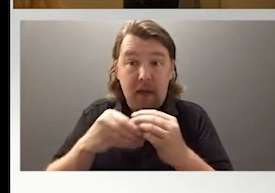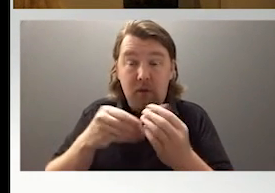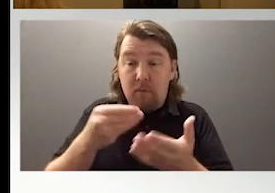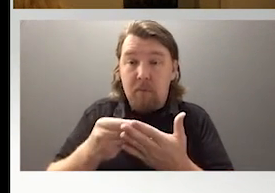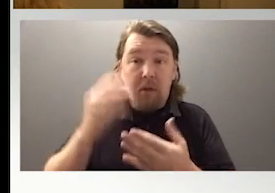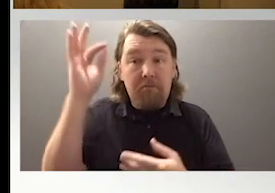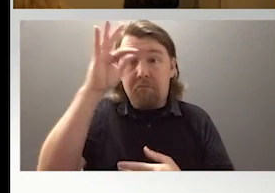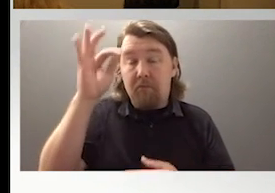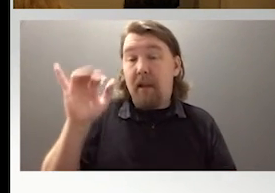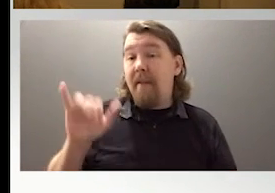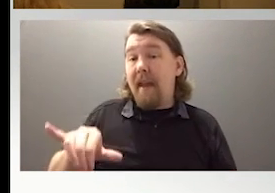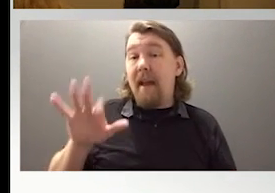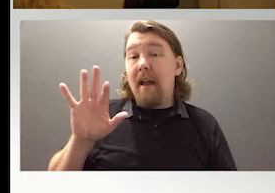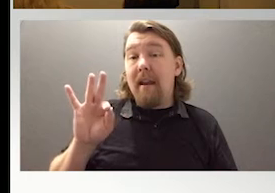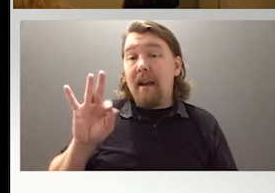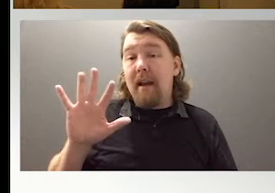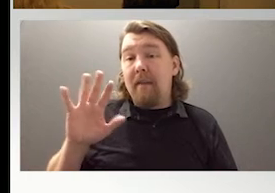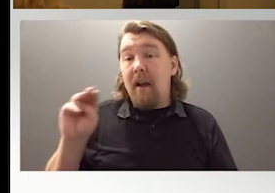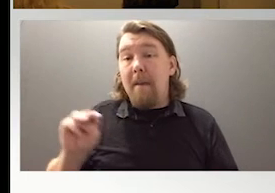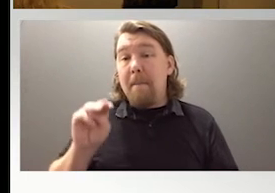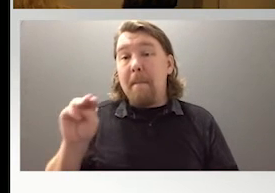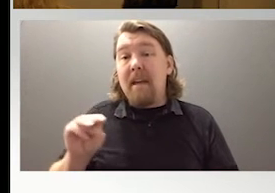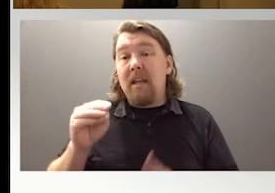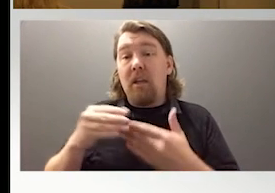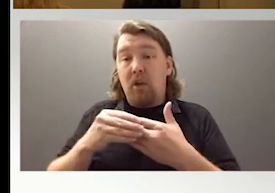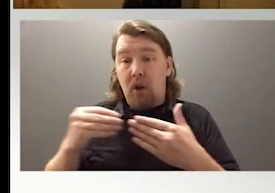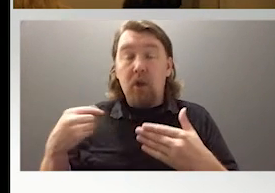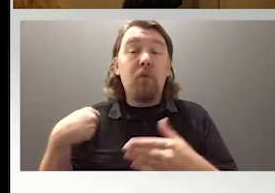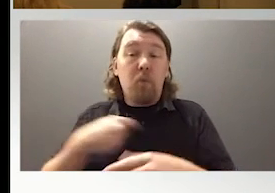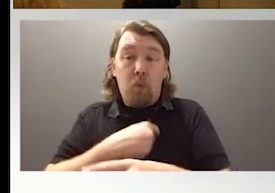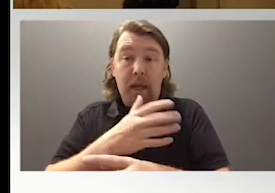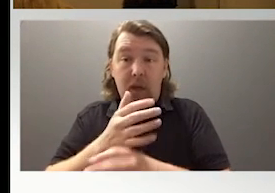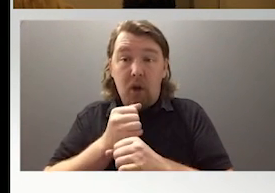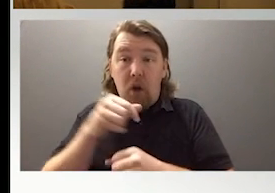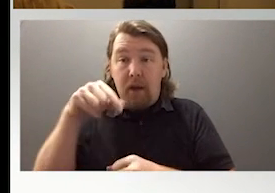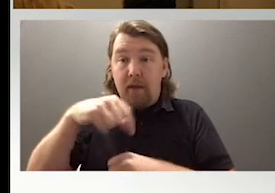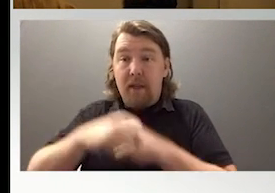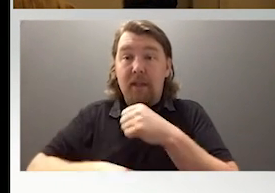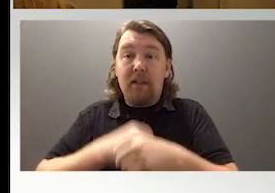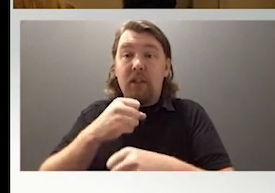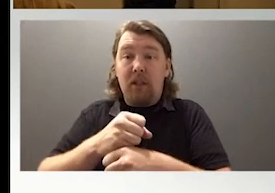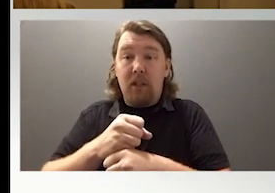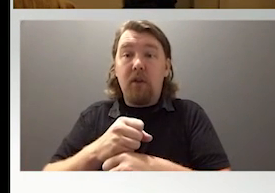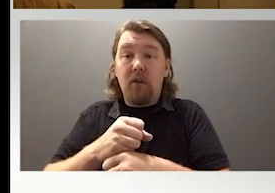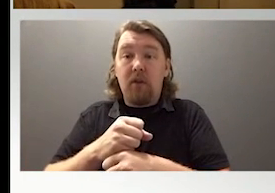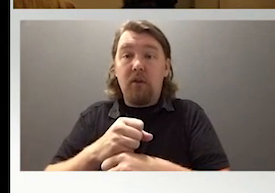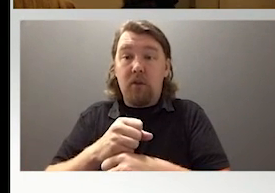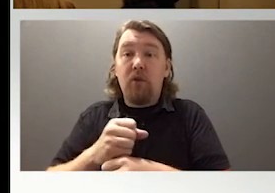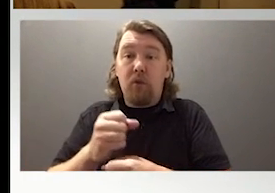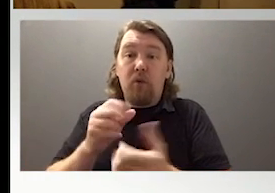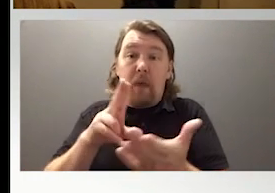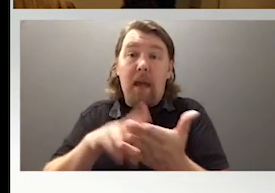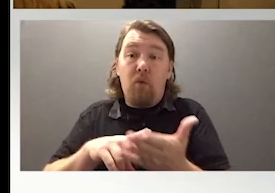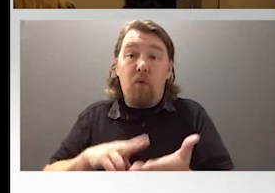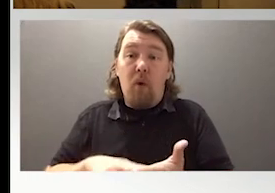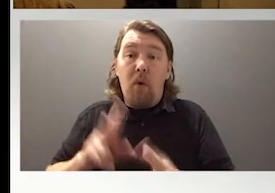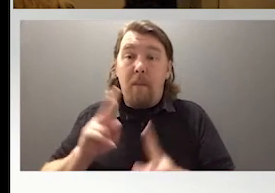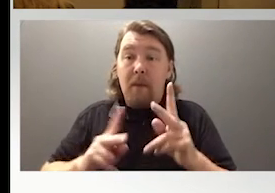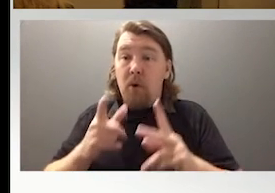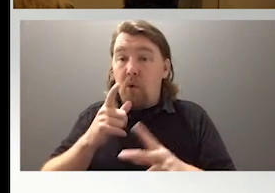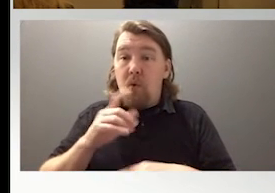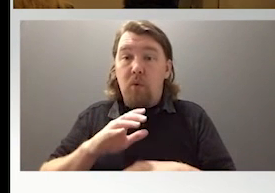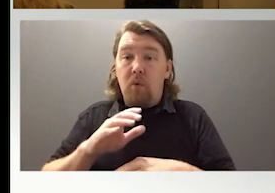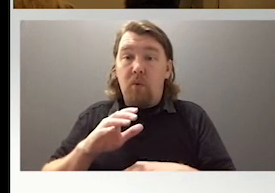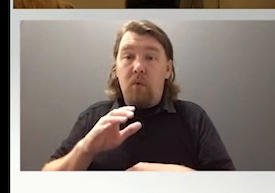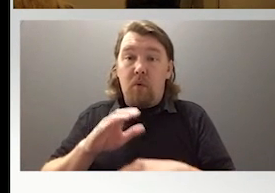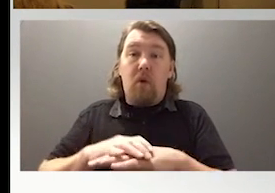So that $95 million was something we received this year to enroll people on the waiver, and